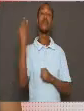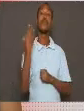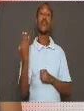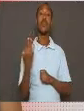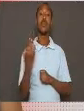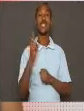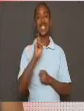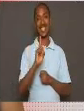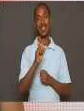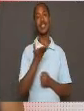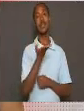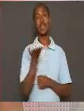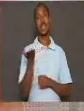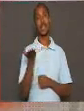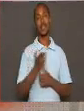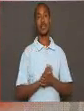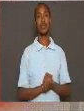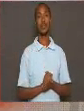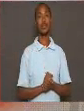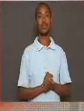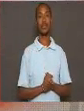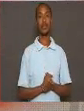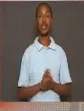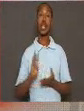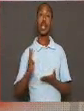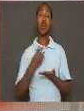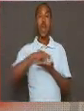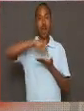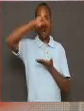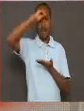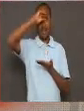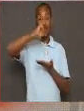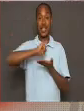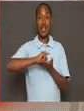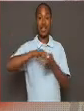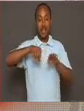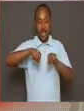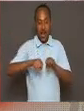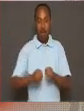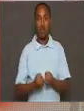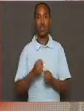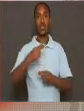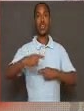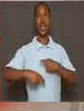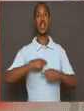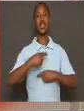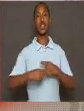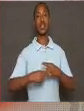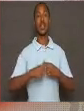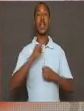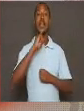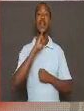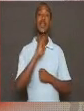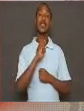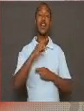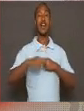a single substance. We learned that a decomposition reaction